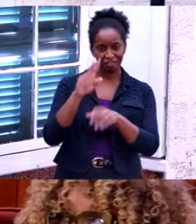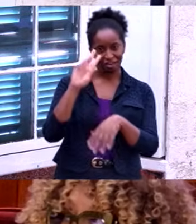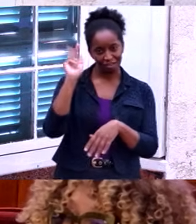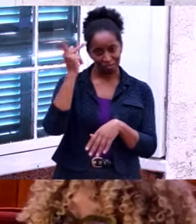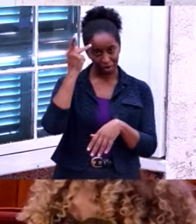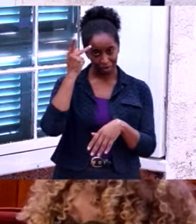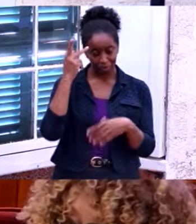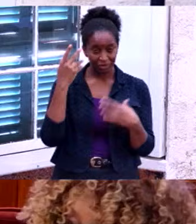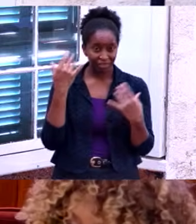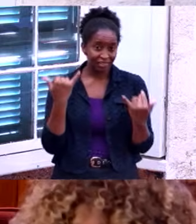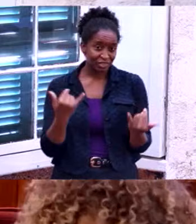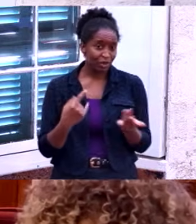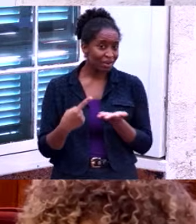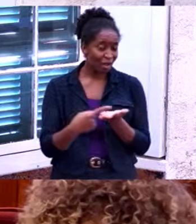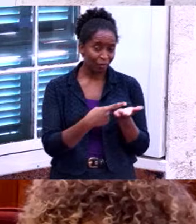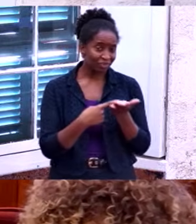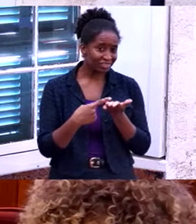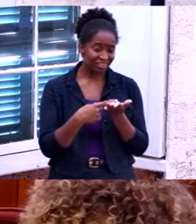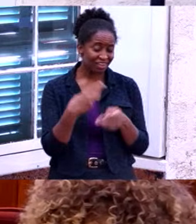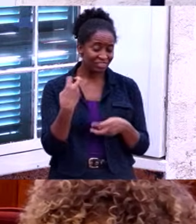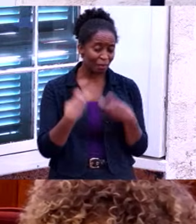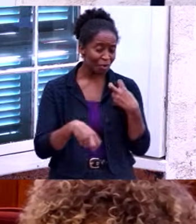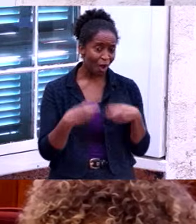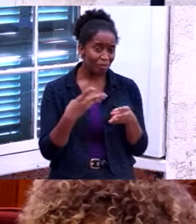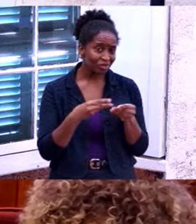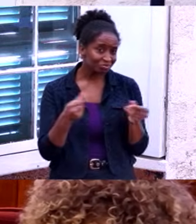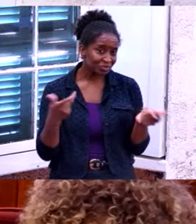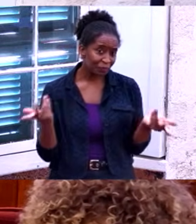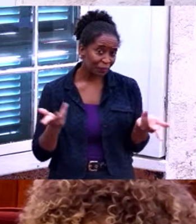Sir, I'm still confused by the definition of a legislator.